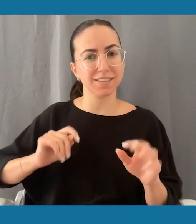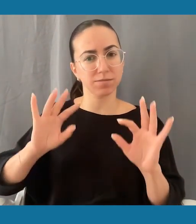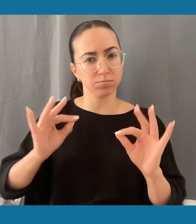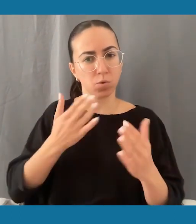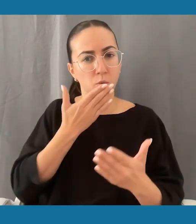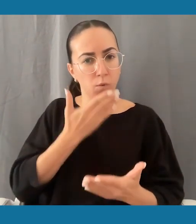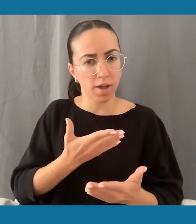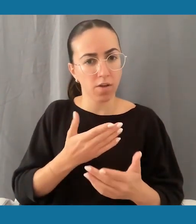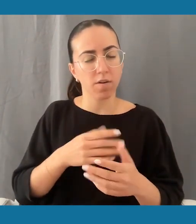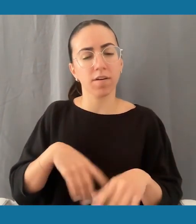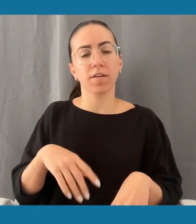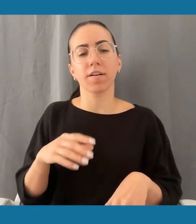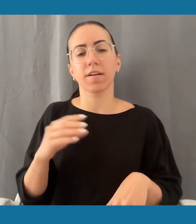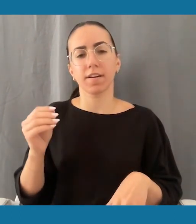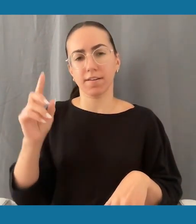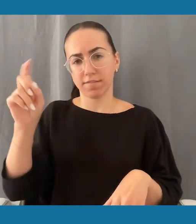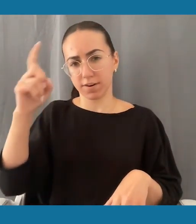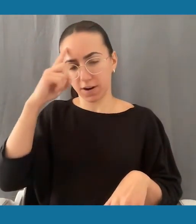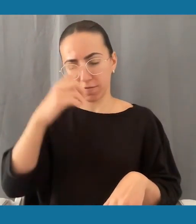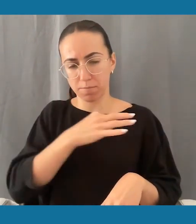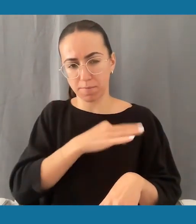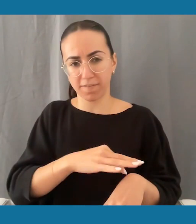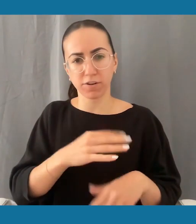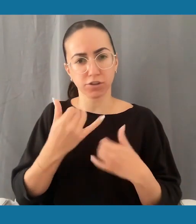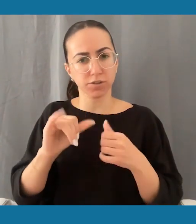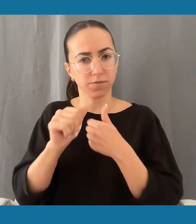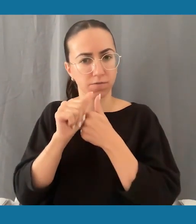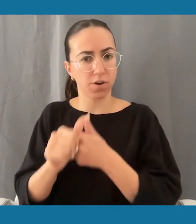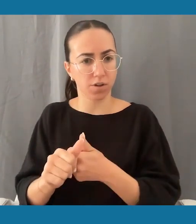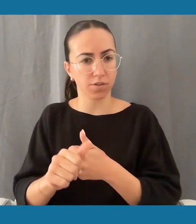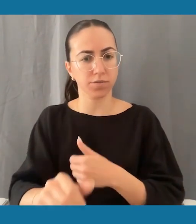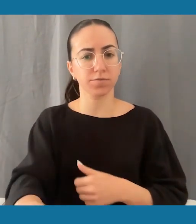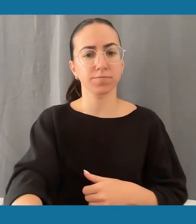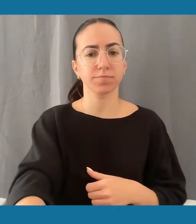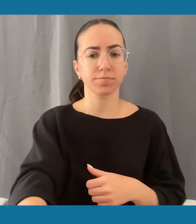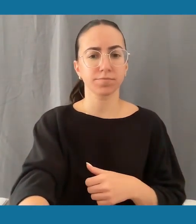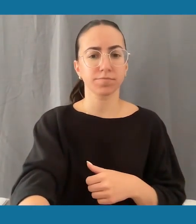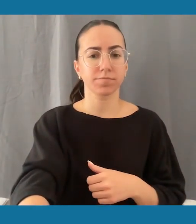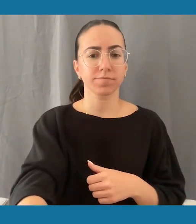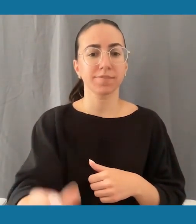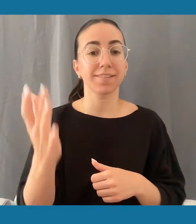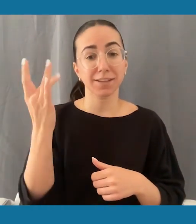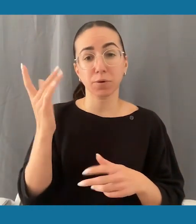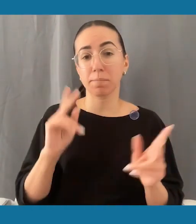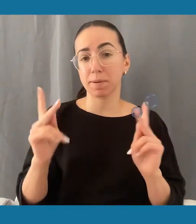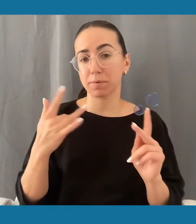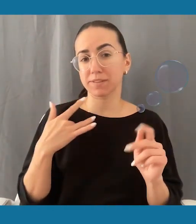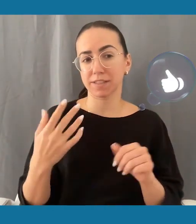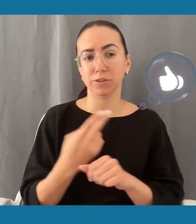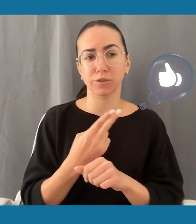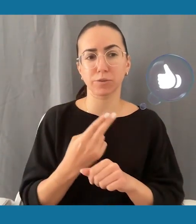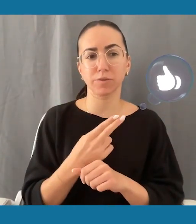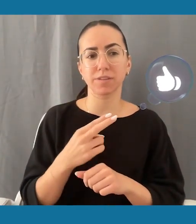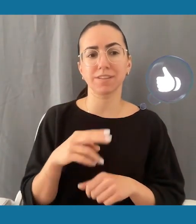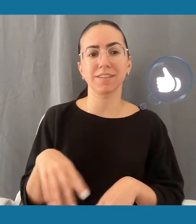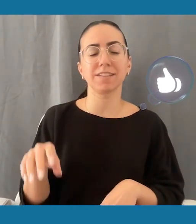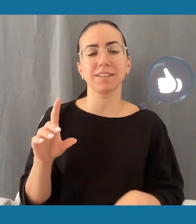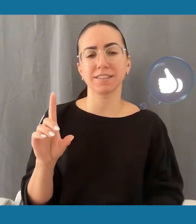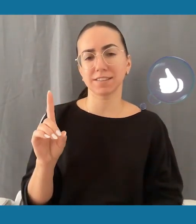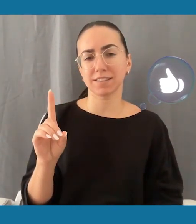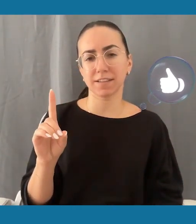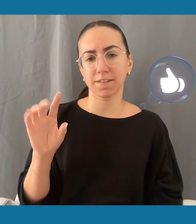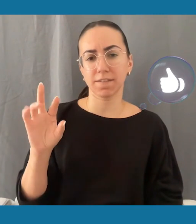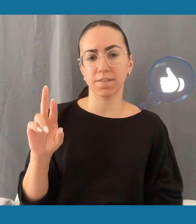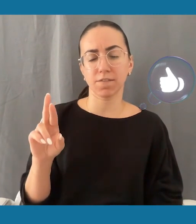is well-versed in the government benefit rules and regulations. And that's one of the reasons why some people choose a D4C